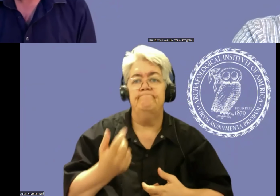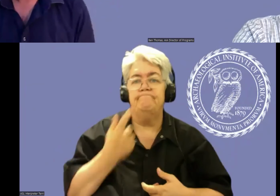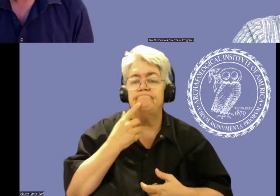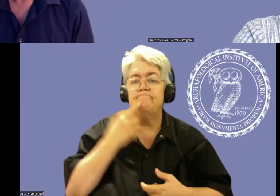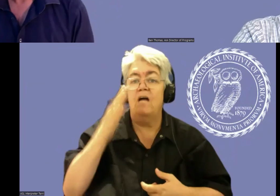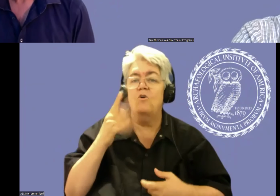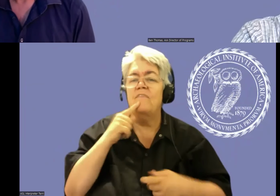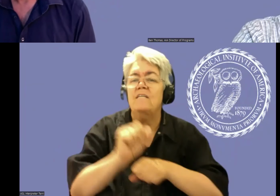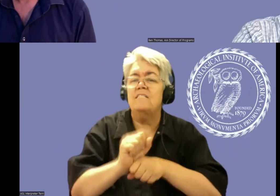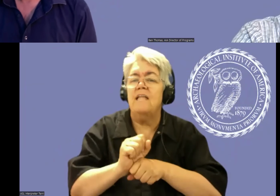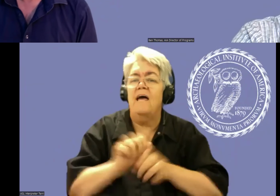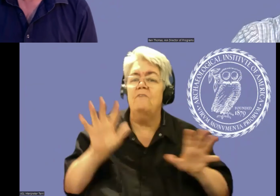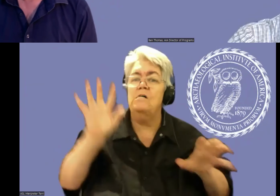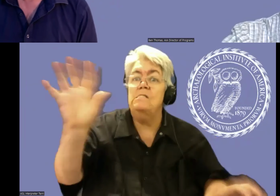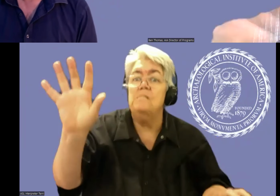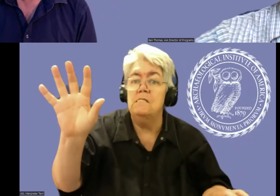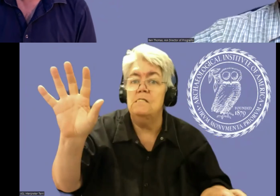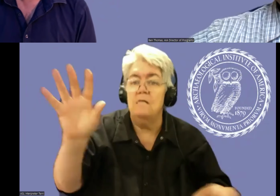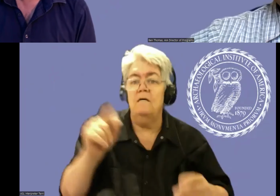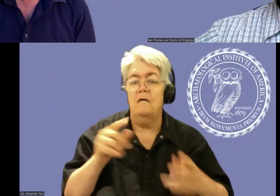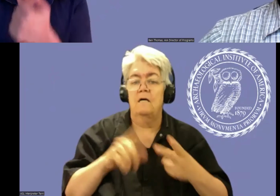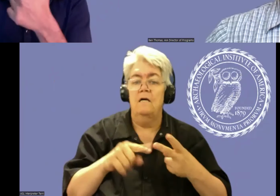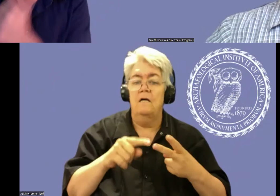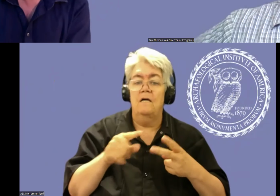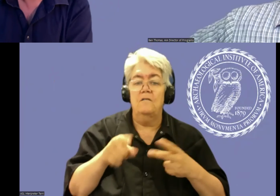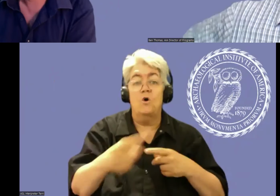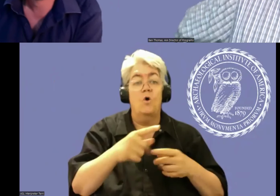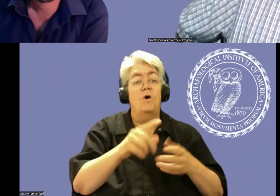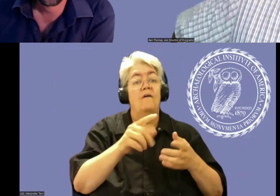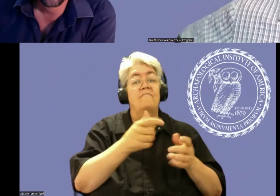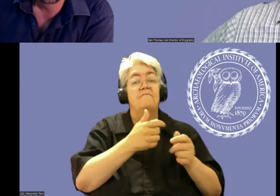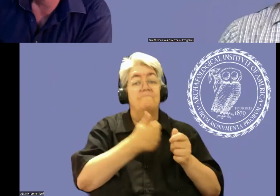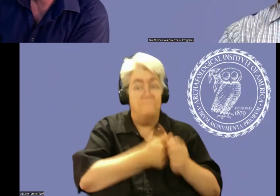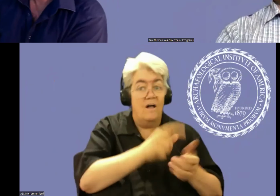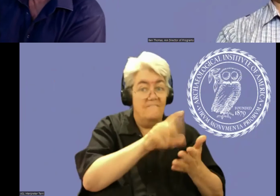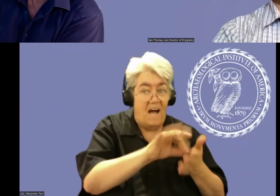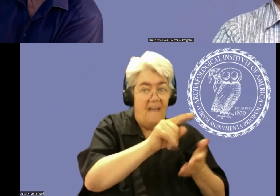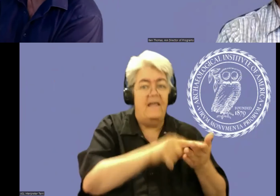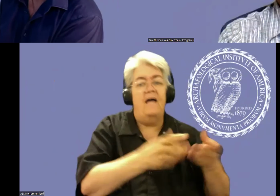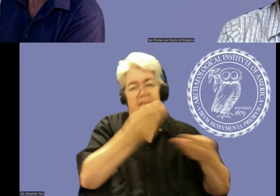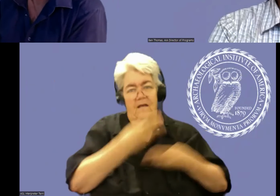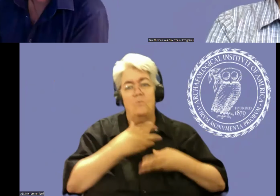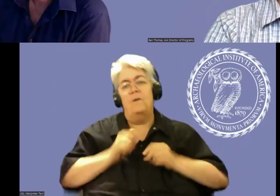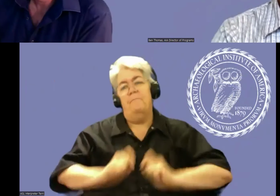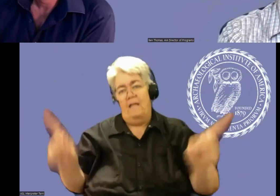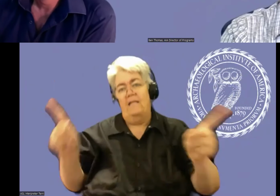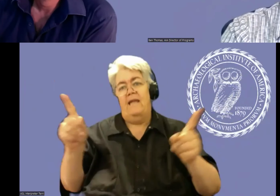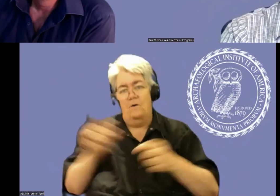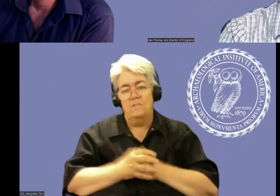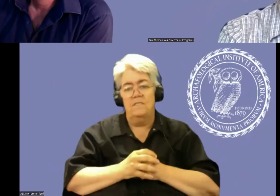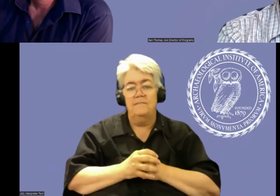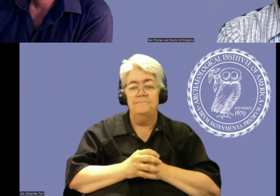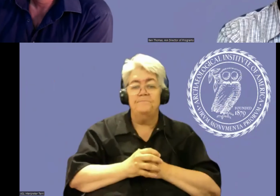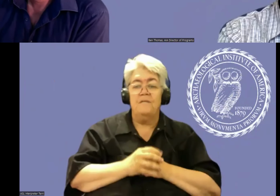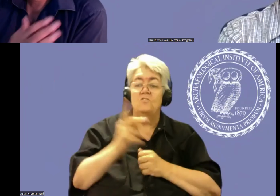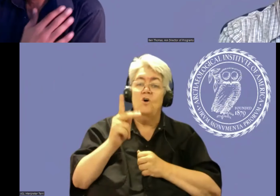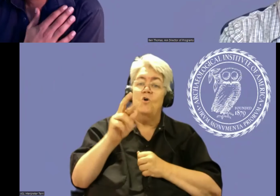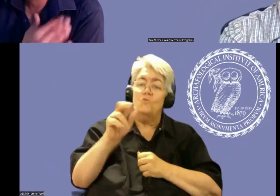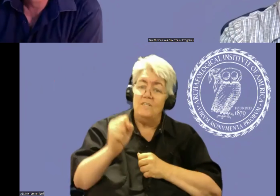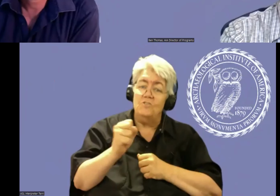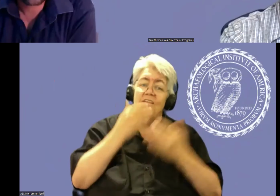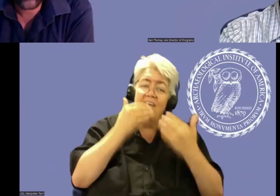That's all right. We'll do a follow-up. can send it to us. We'll mail it out to everybody who was here and they'll get that information. Krish, thank you so much